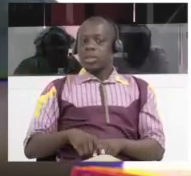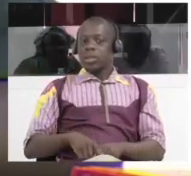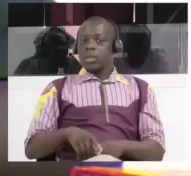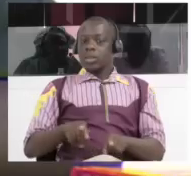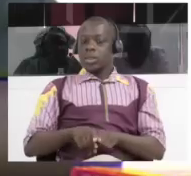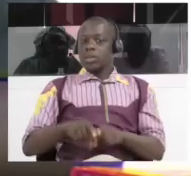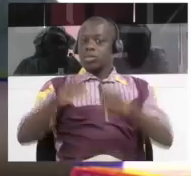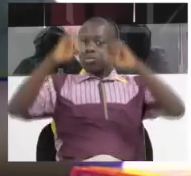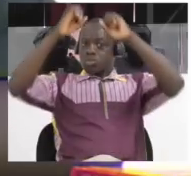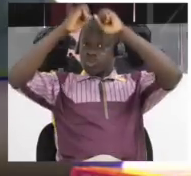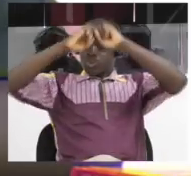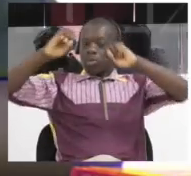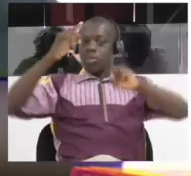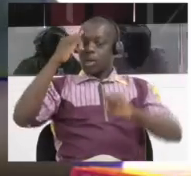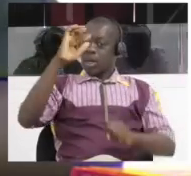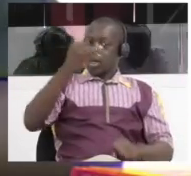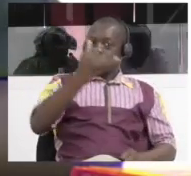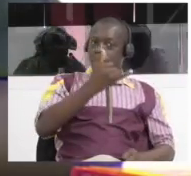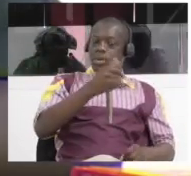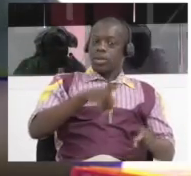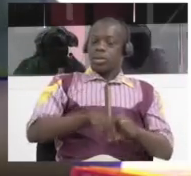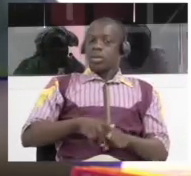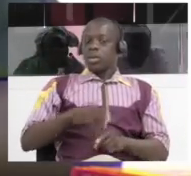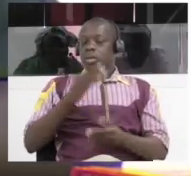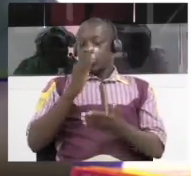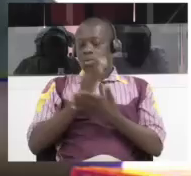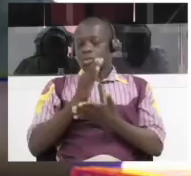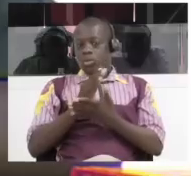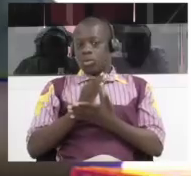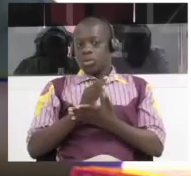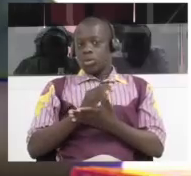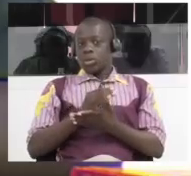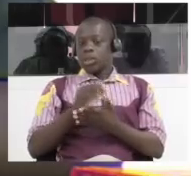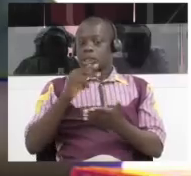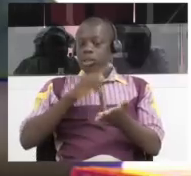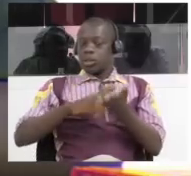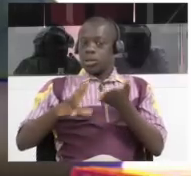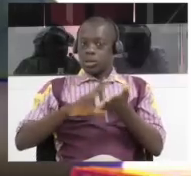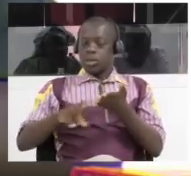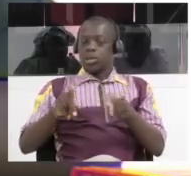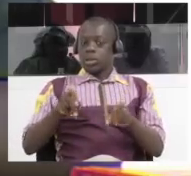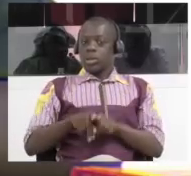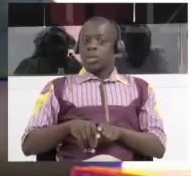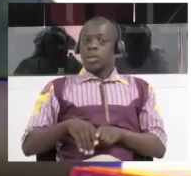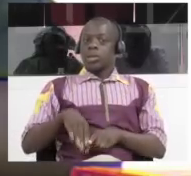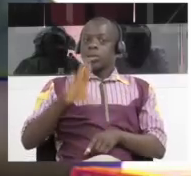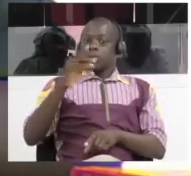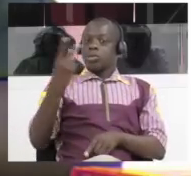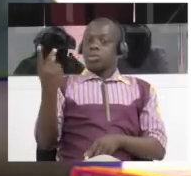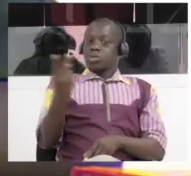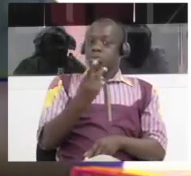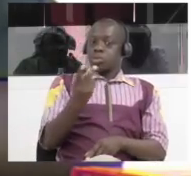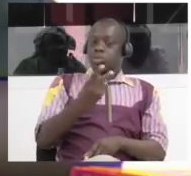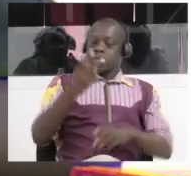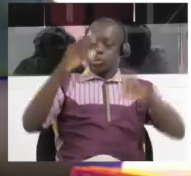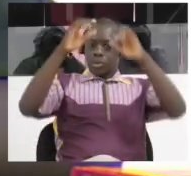intergovernment agreements. But suddenly, you know, in the natural sequence of dealings between two sovereign states, I think